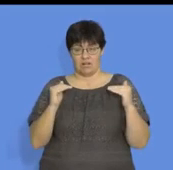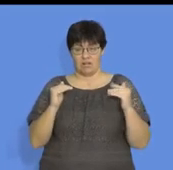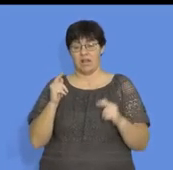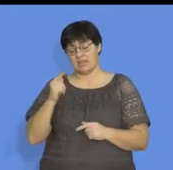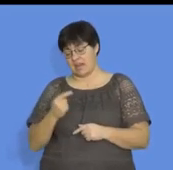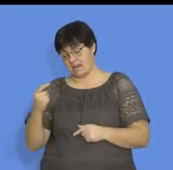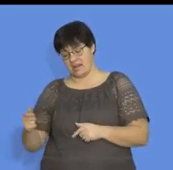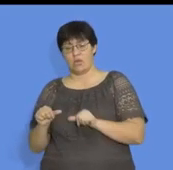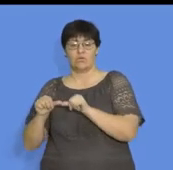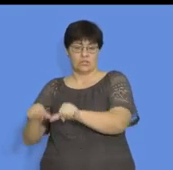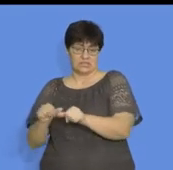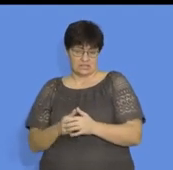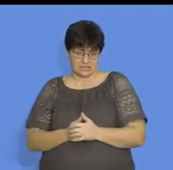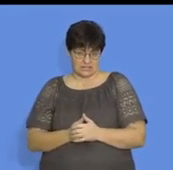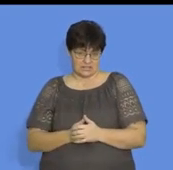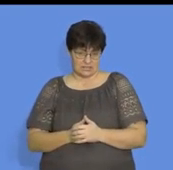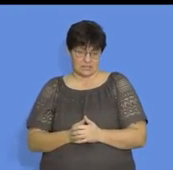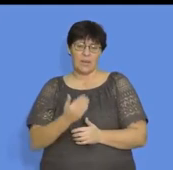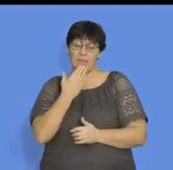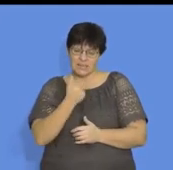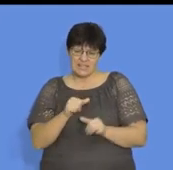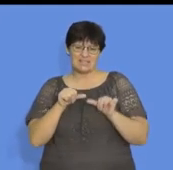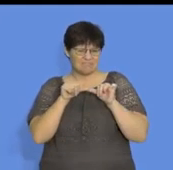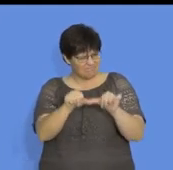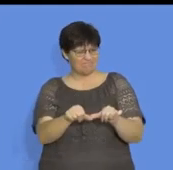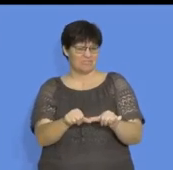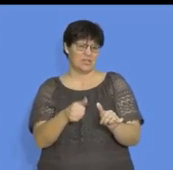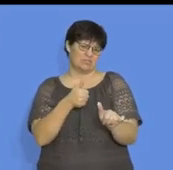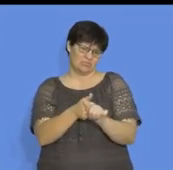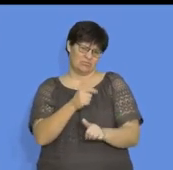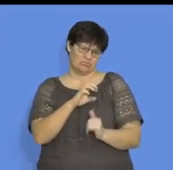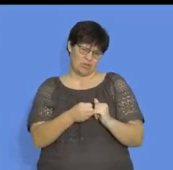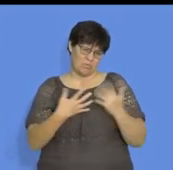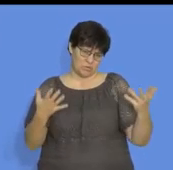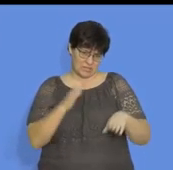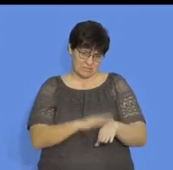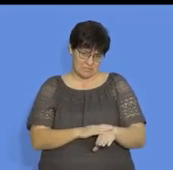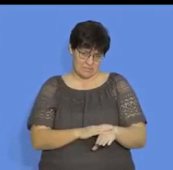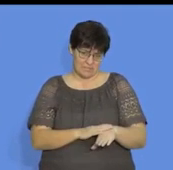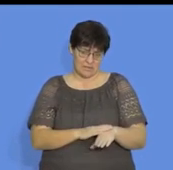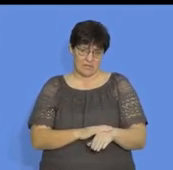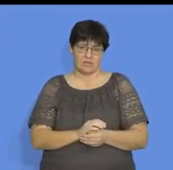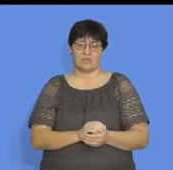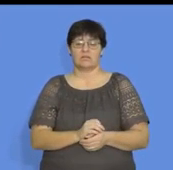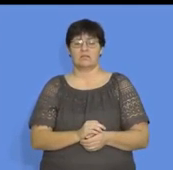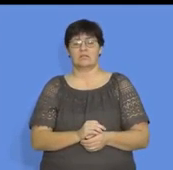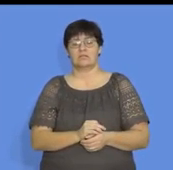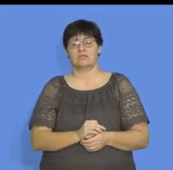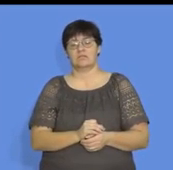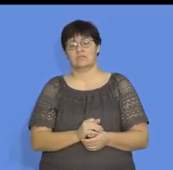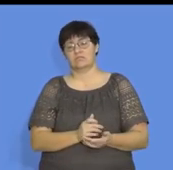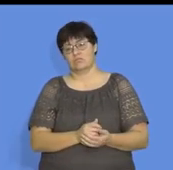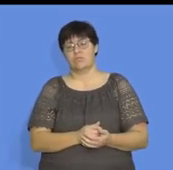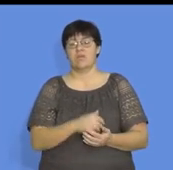sign, then our constant. Please try to do it in this order most of the time, right? So it must be